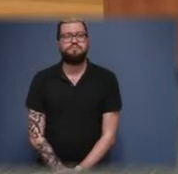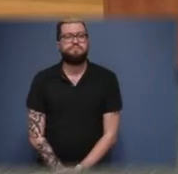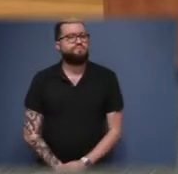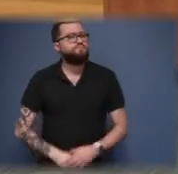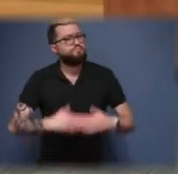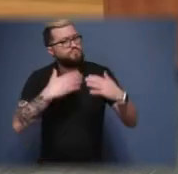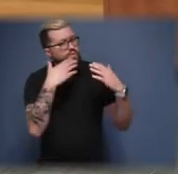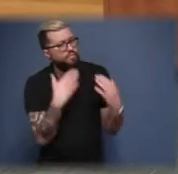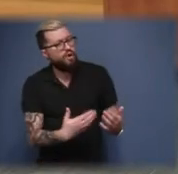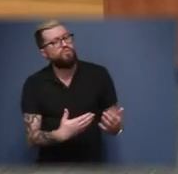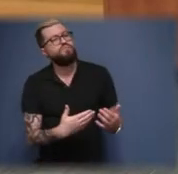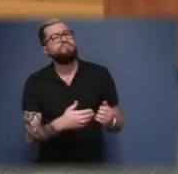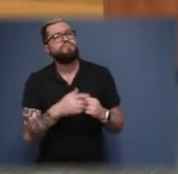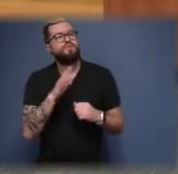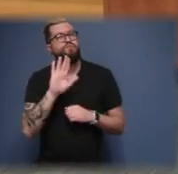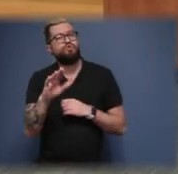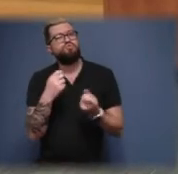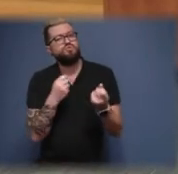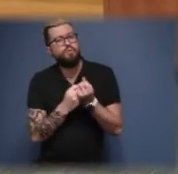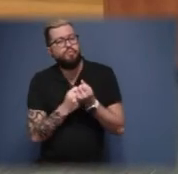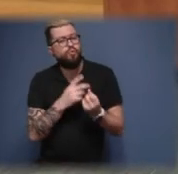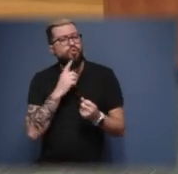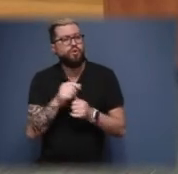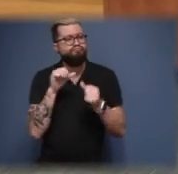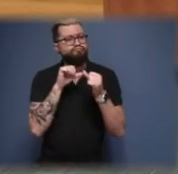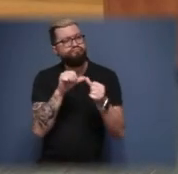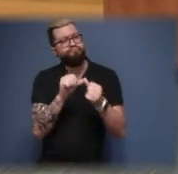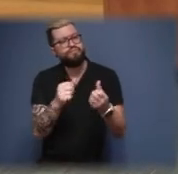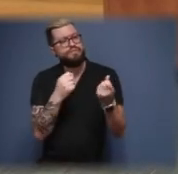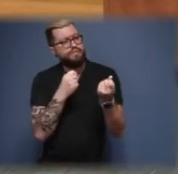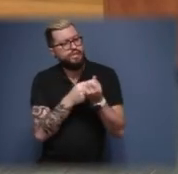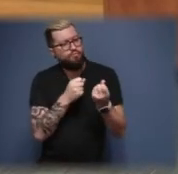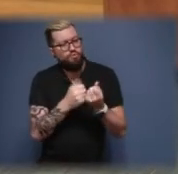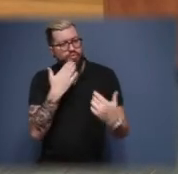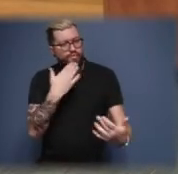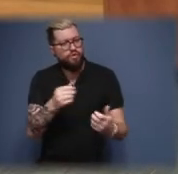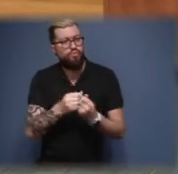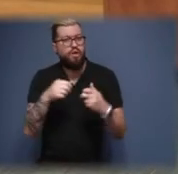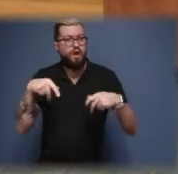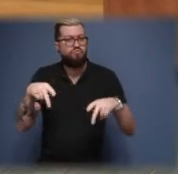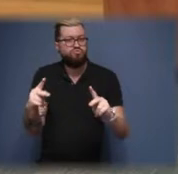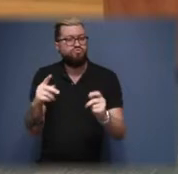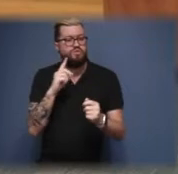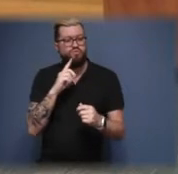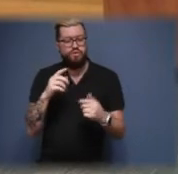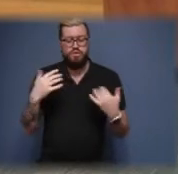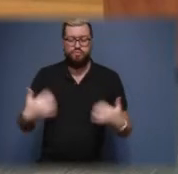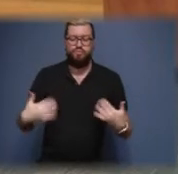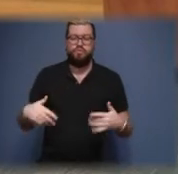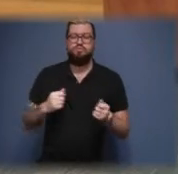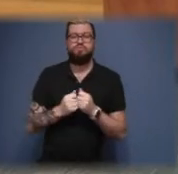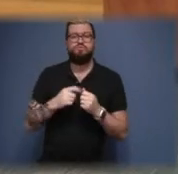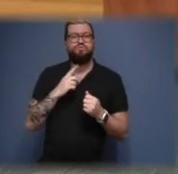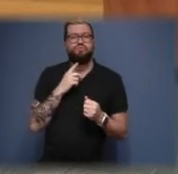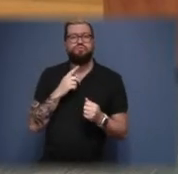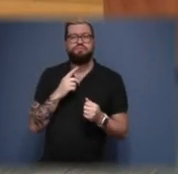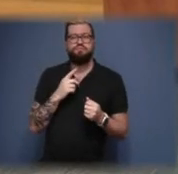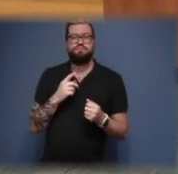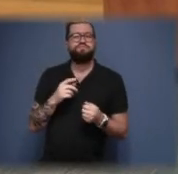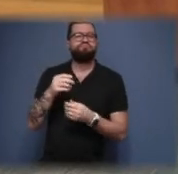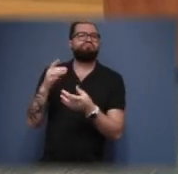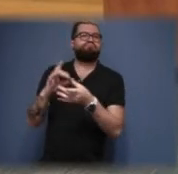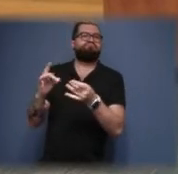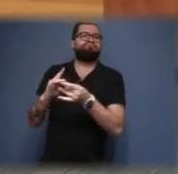Thank you for your support, your continued support, the opportunity to offer a few words.